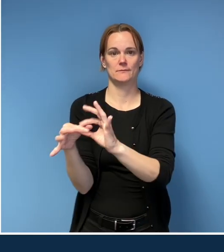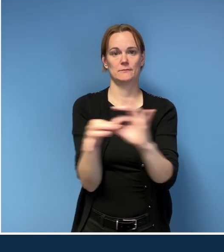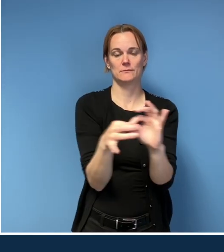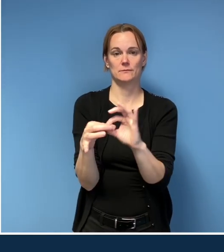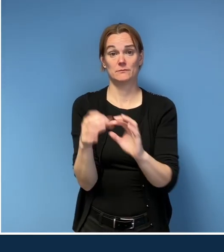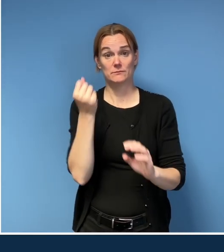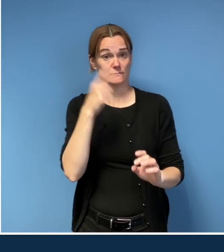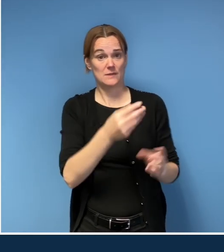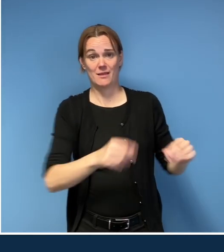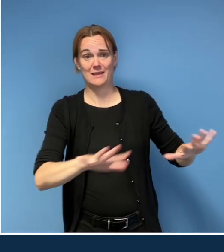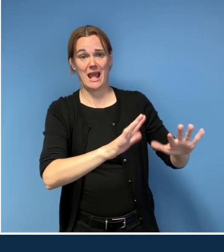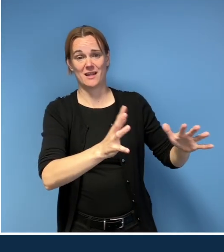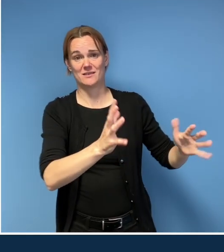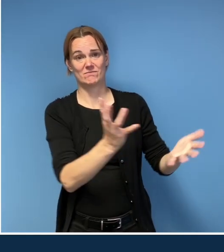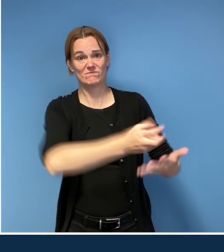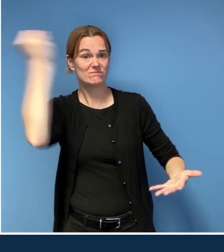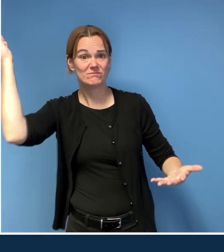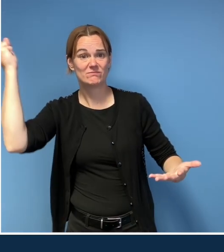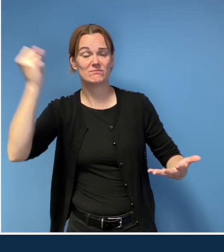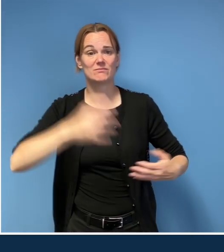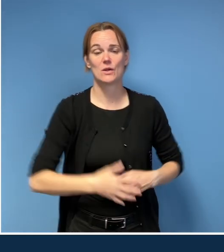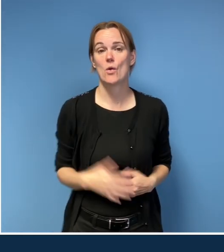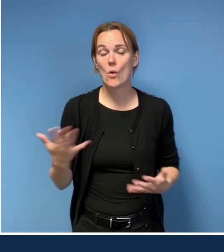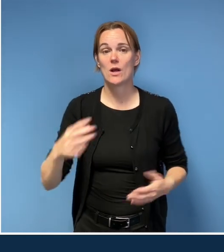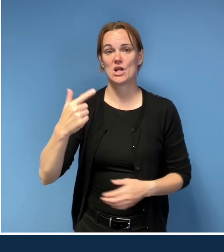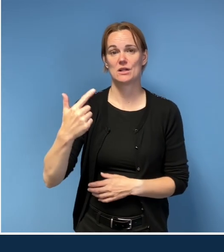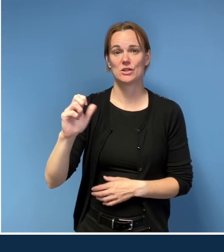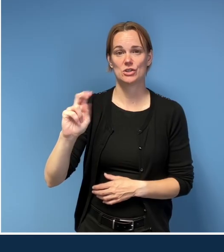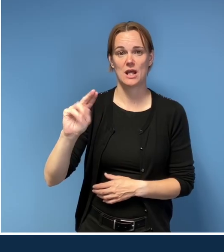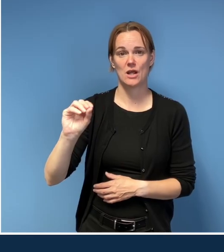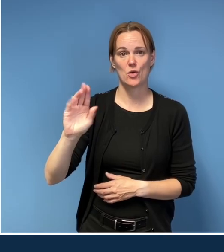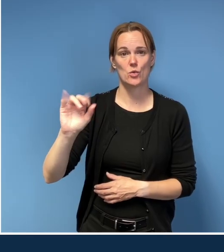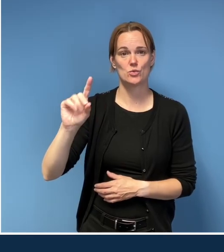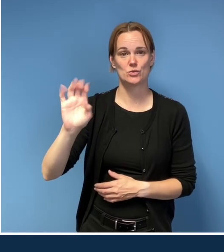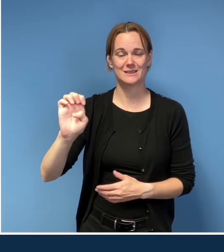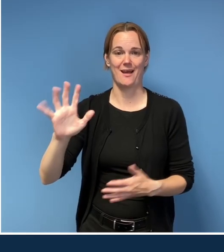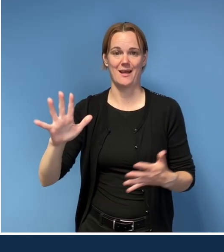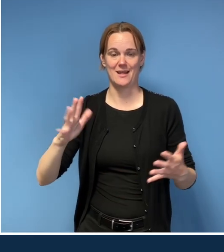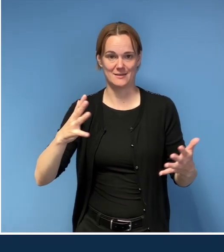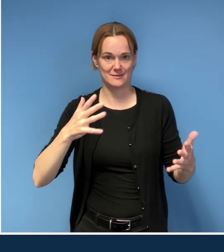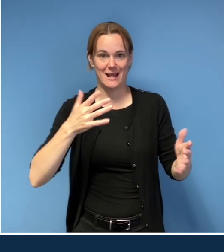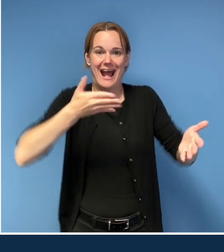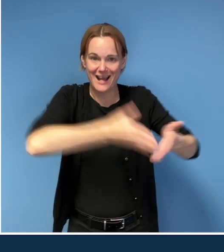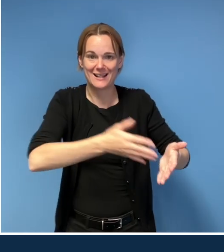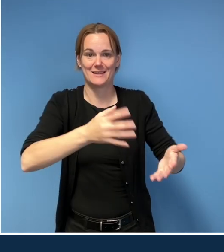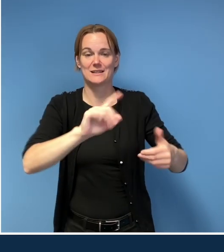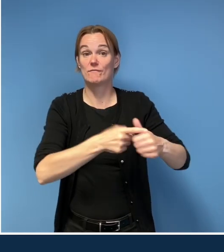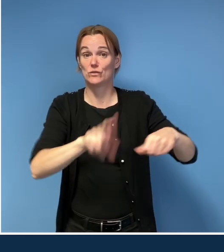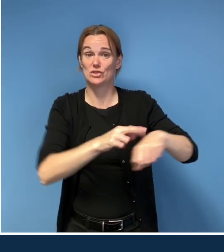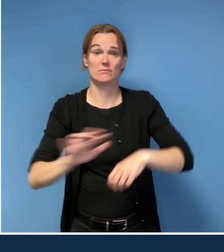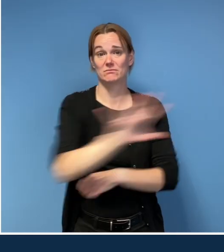and genocidal acts that have deeply impacted our trajectory today as First Nations in